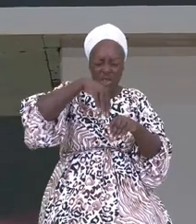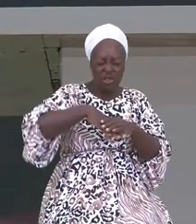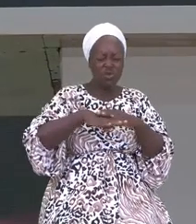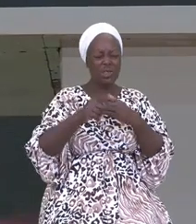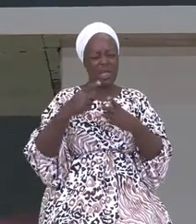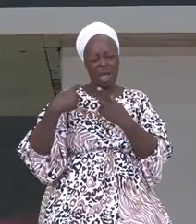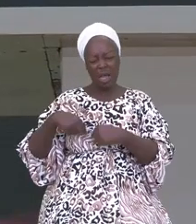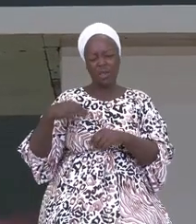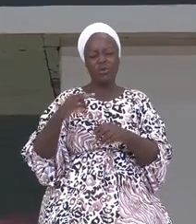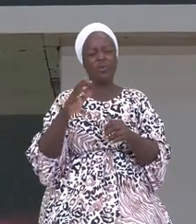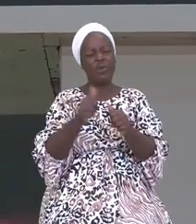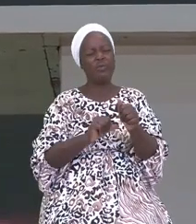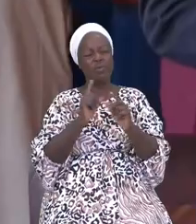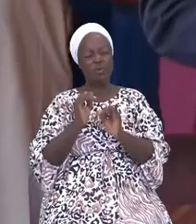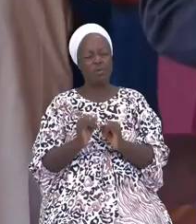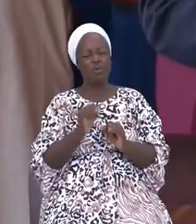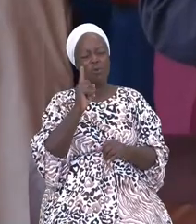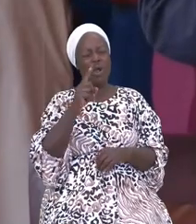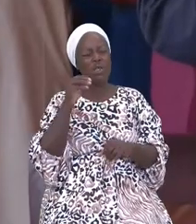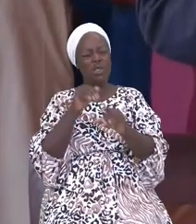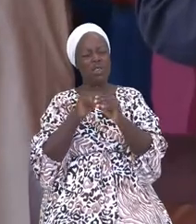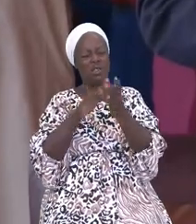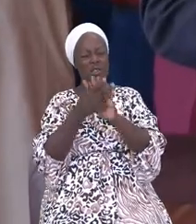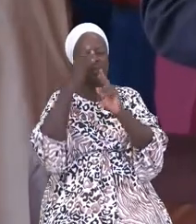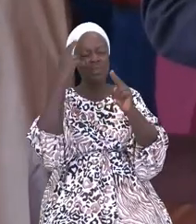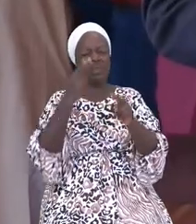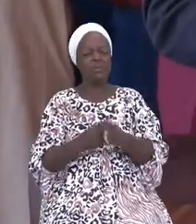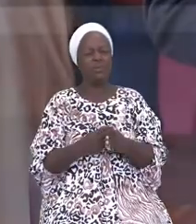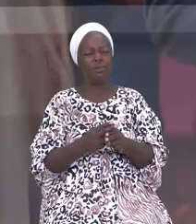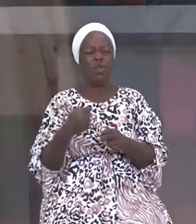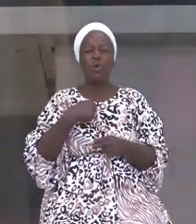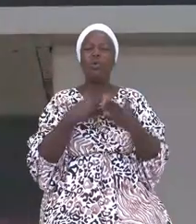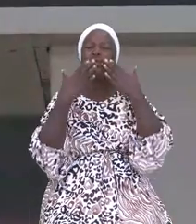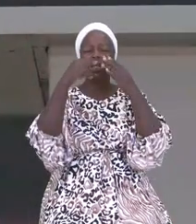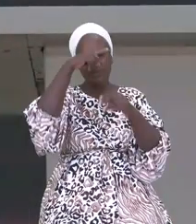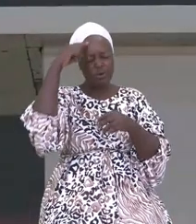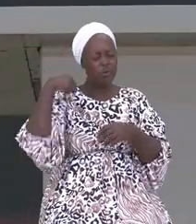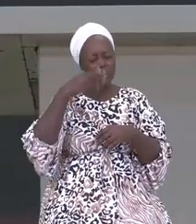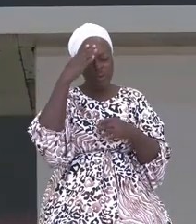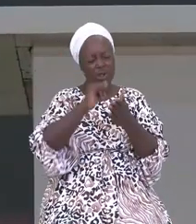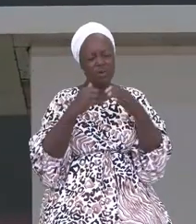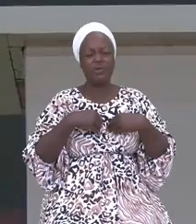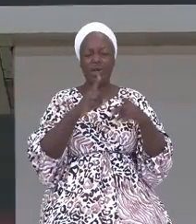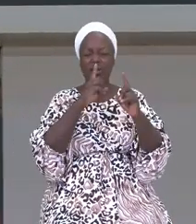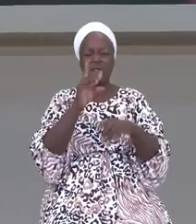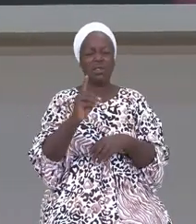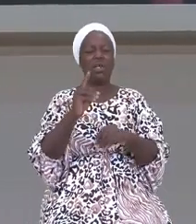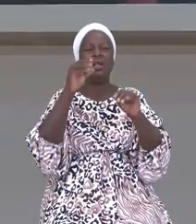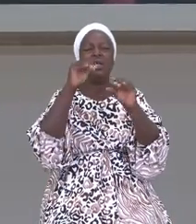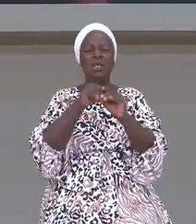of everyone in Jesus' name. Amen. We thank you because we know you have answered.